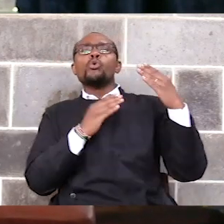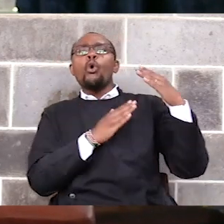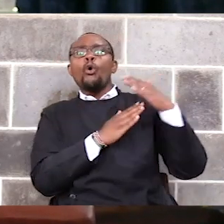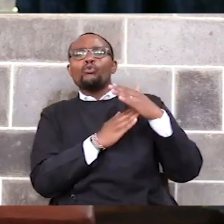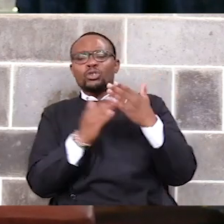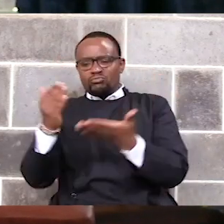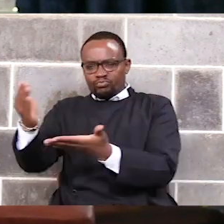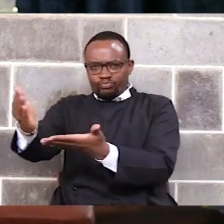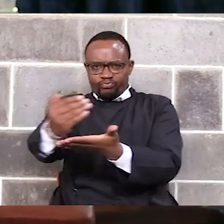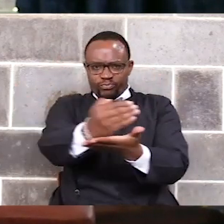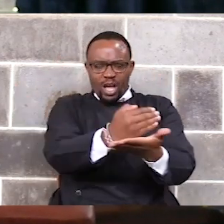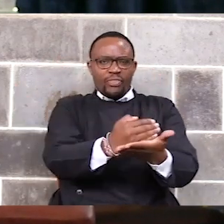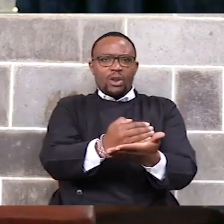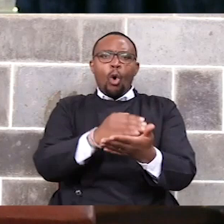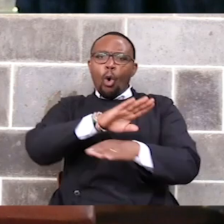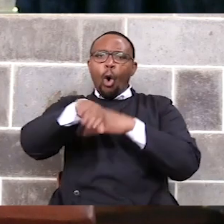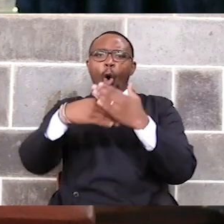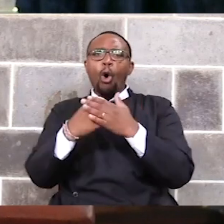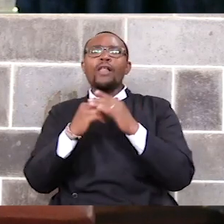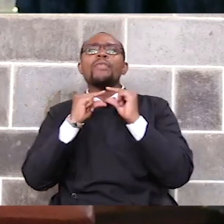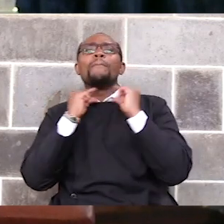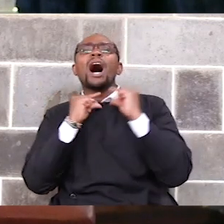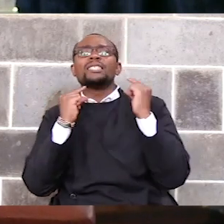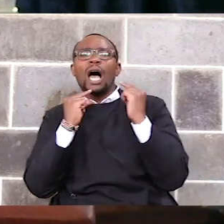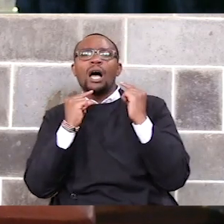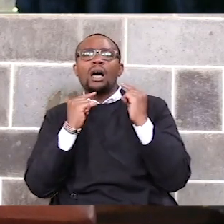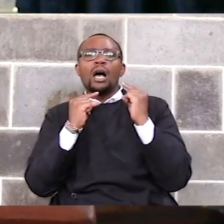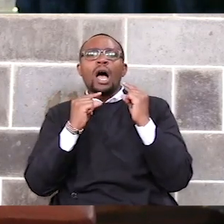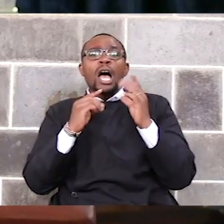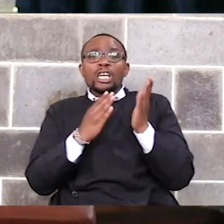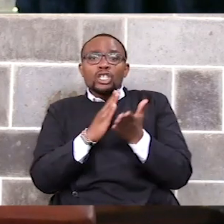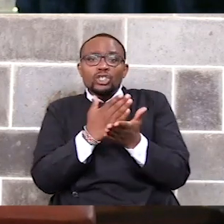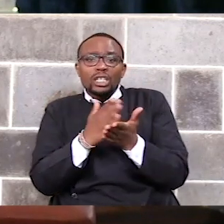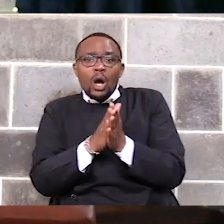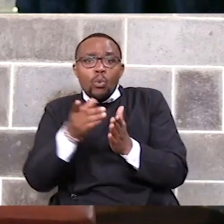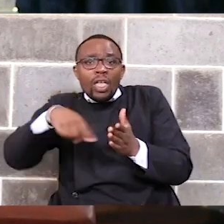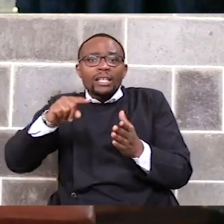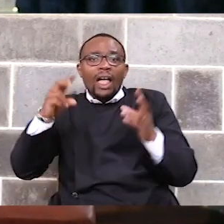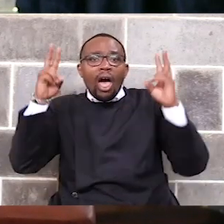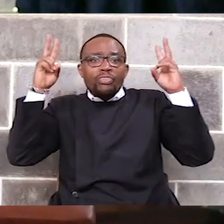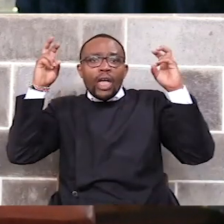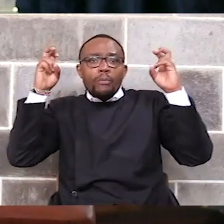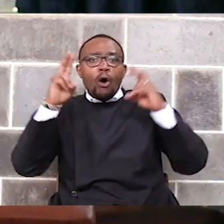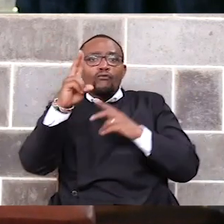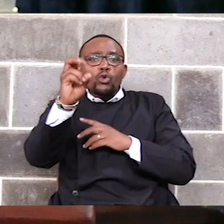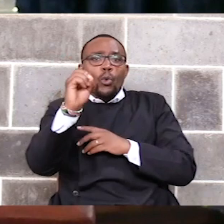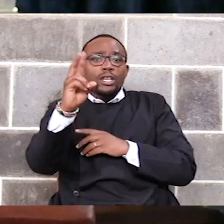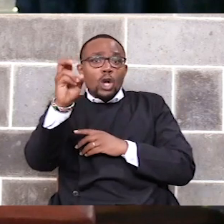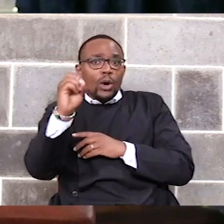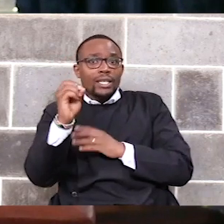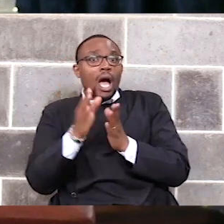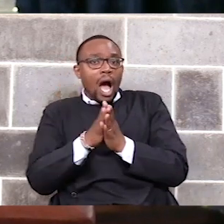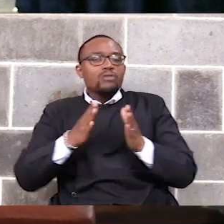and shared with us the theme for the year of 2020 that will be guiding the church. And it was a very exciting moment for